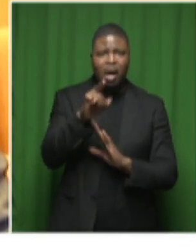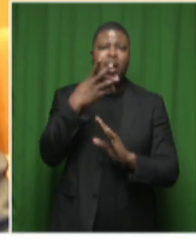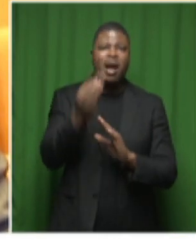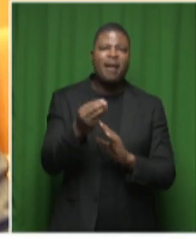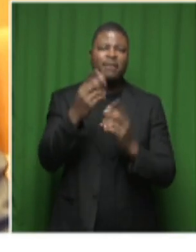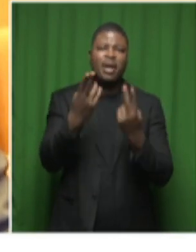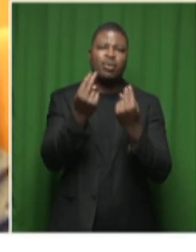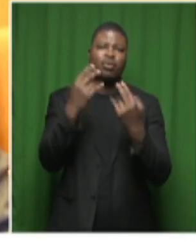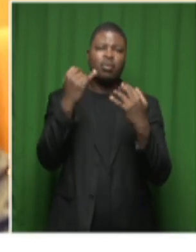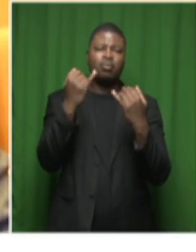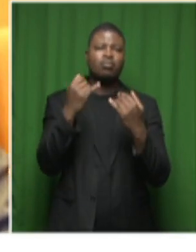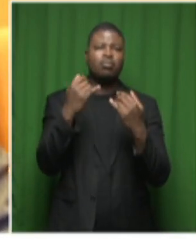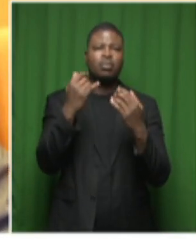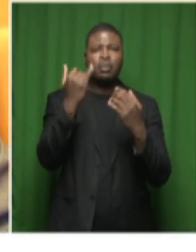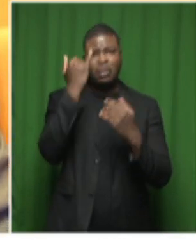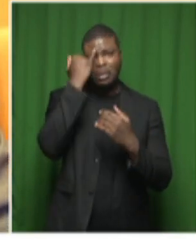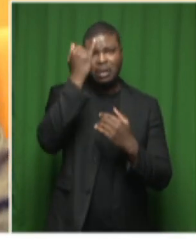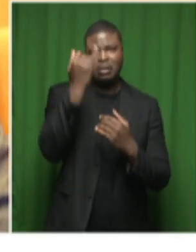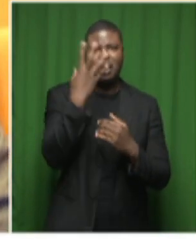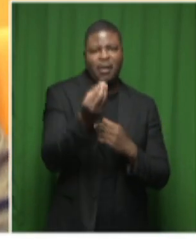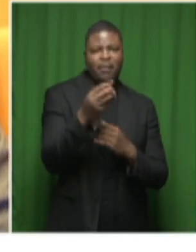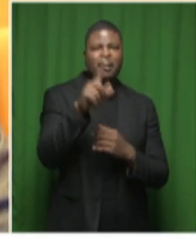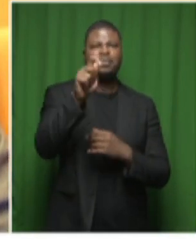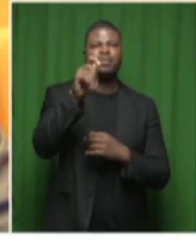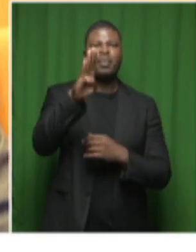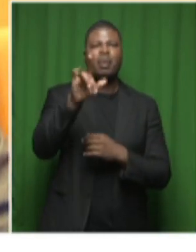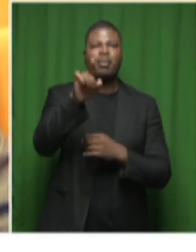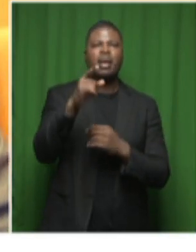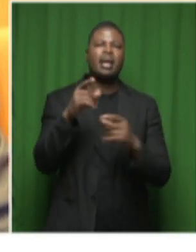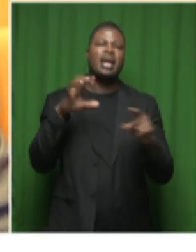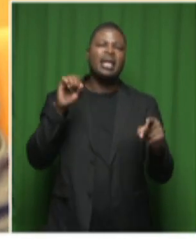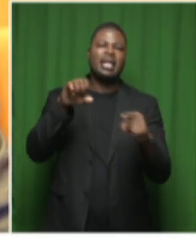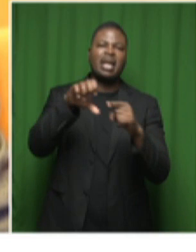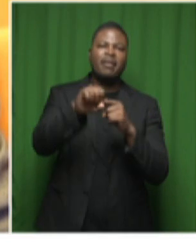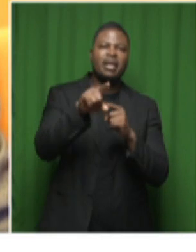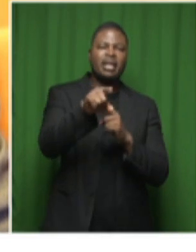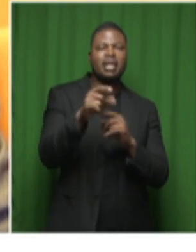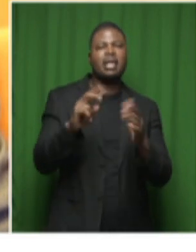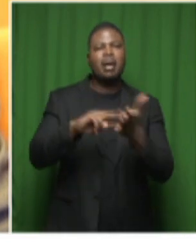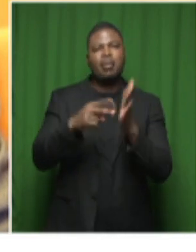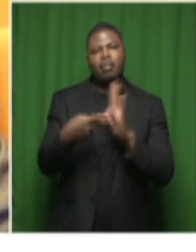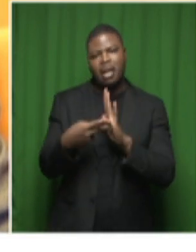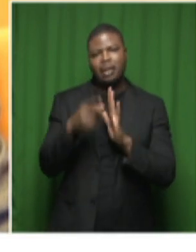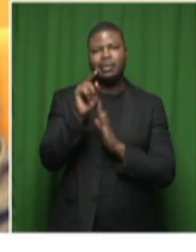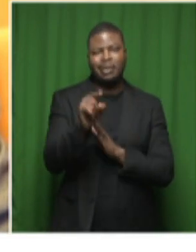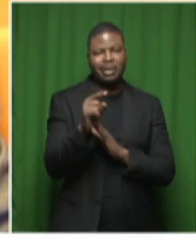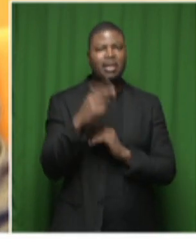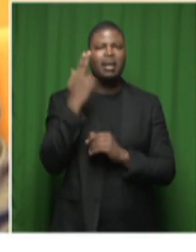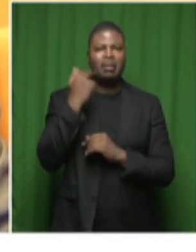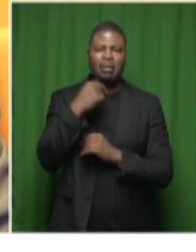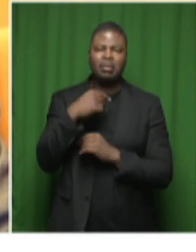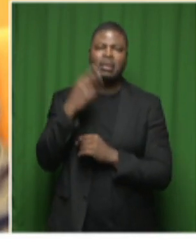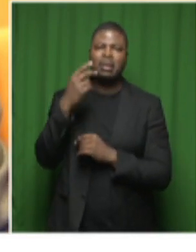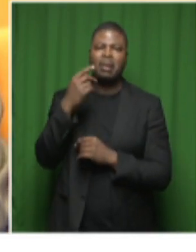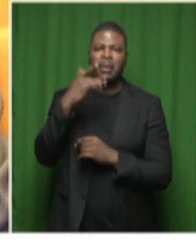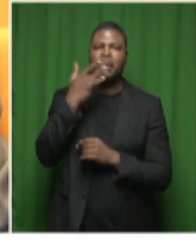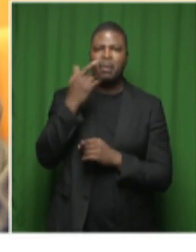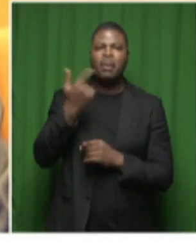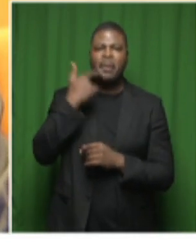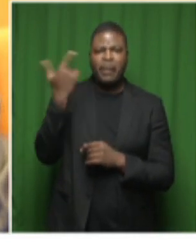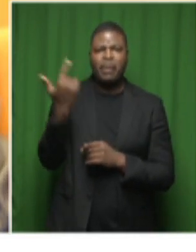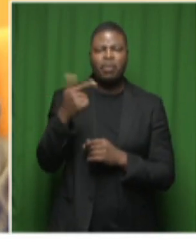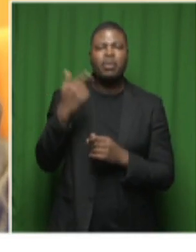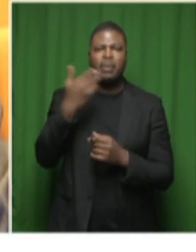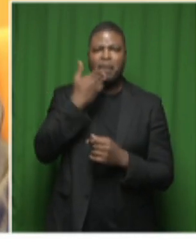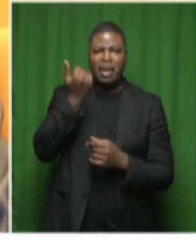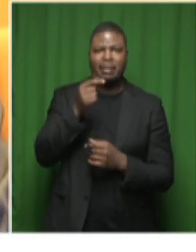called a TB recovery plan. And this is specifically to address what has happened because of COVID-19. So what